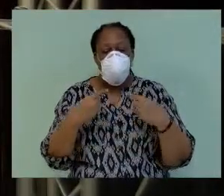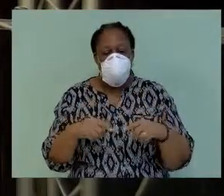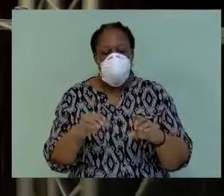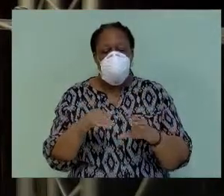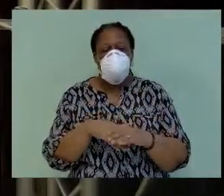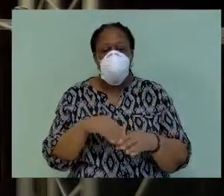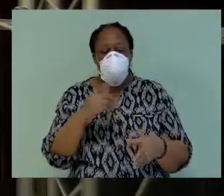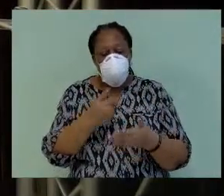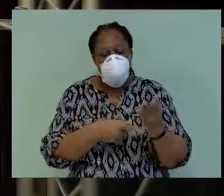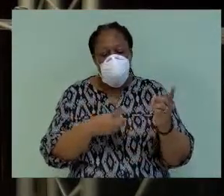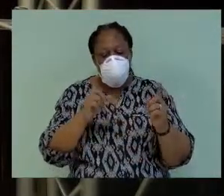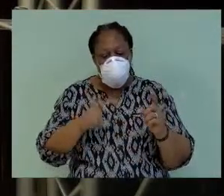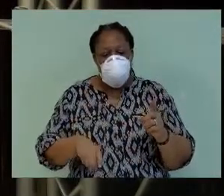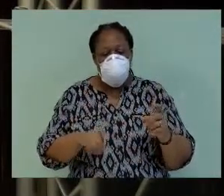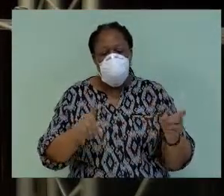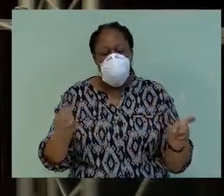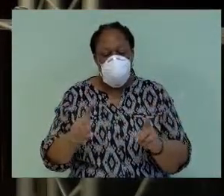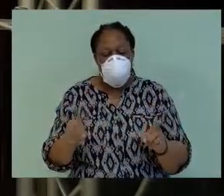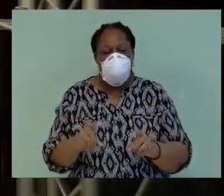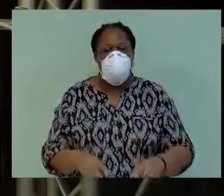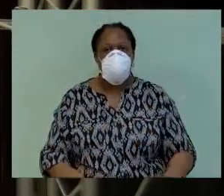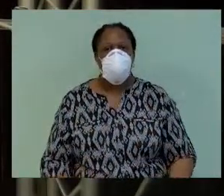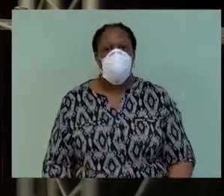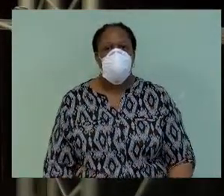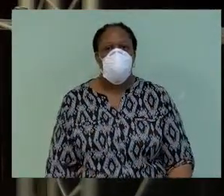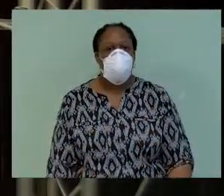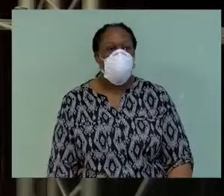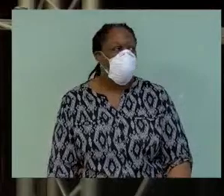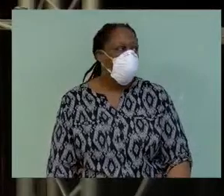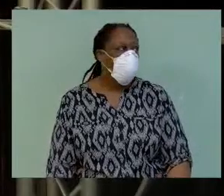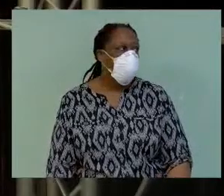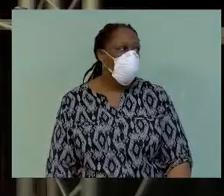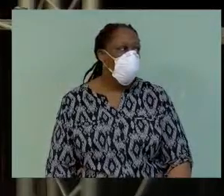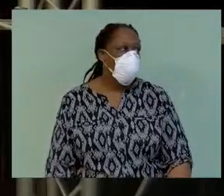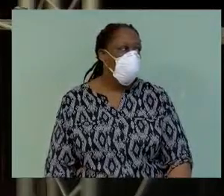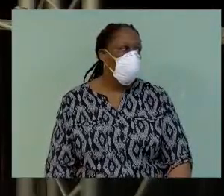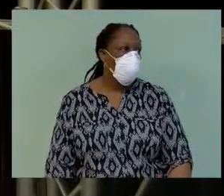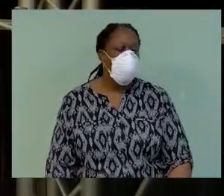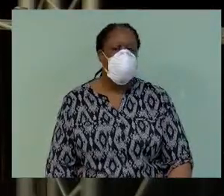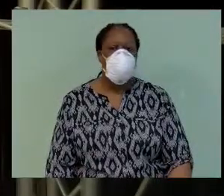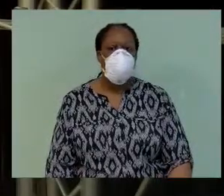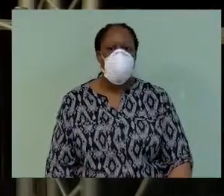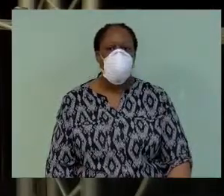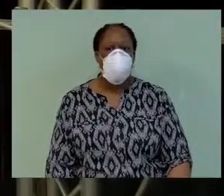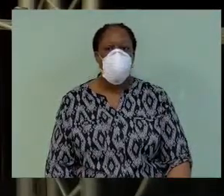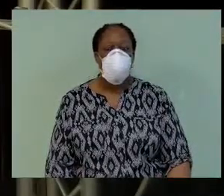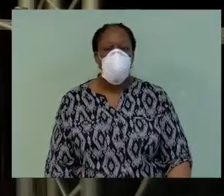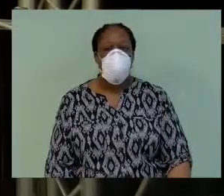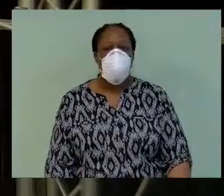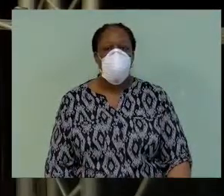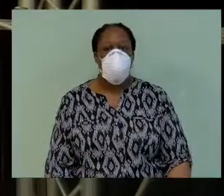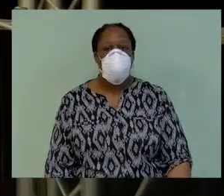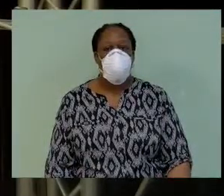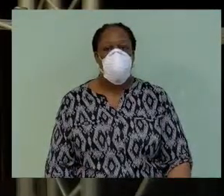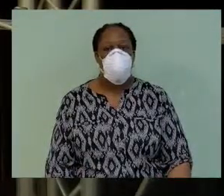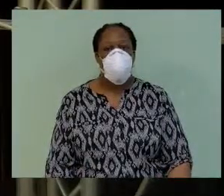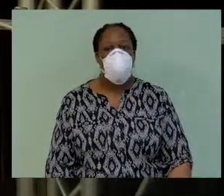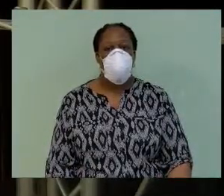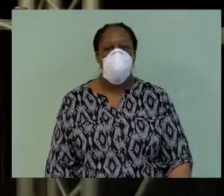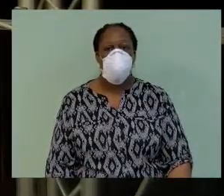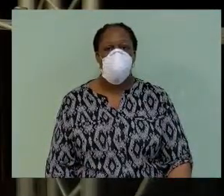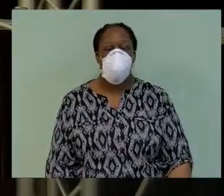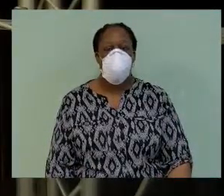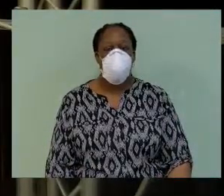system. I will now read a circular that was sent from the High Court to the